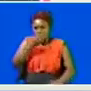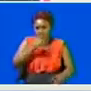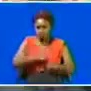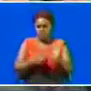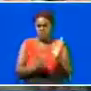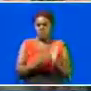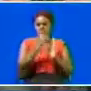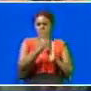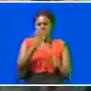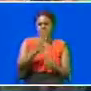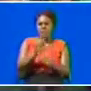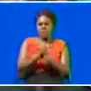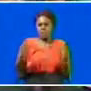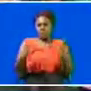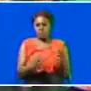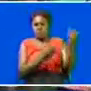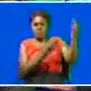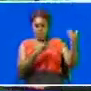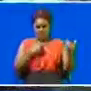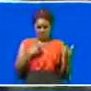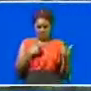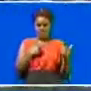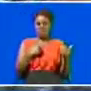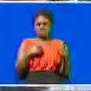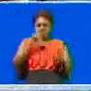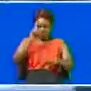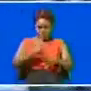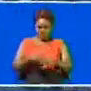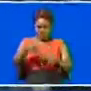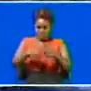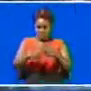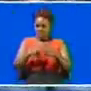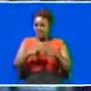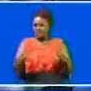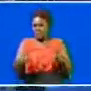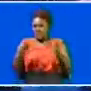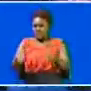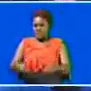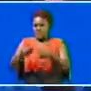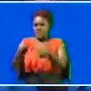developments. Most residents are optimistic that once fully revived, the sector will offer the